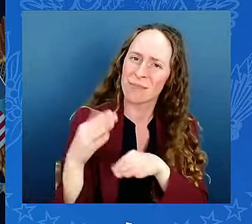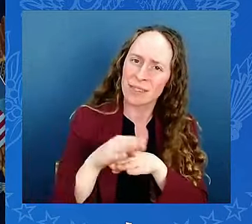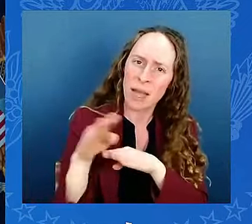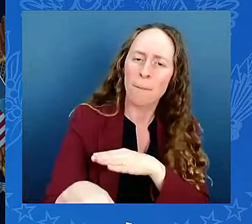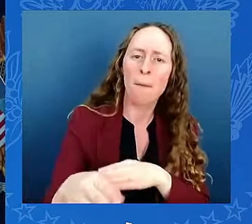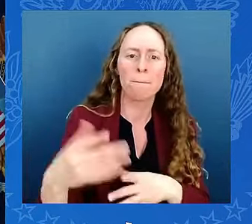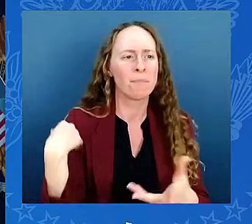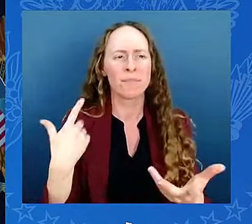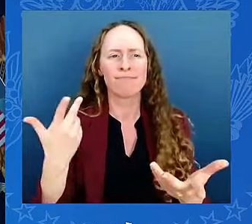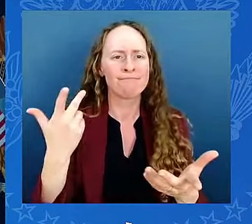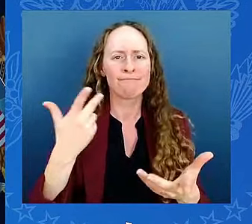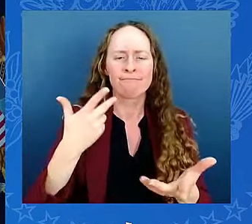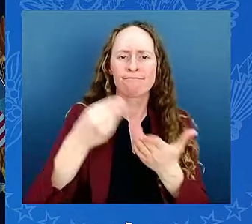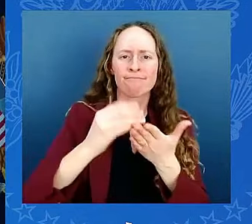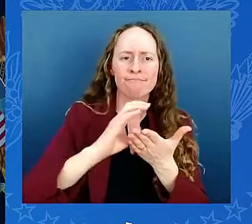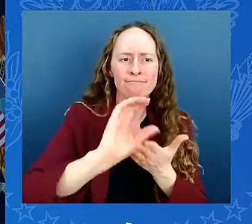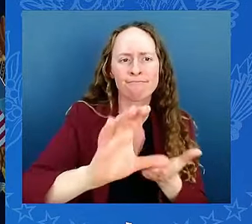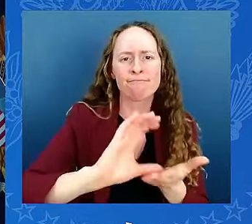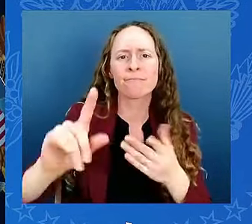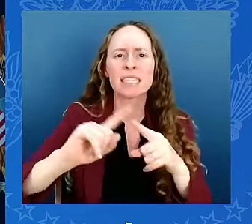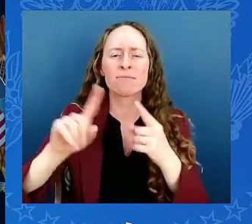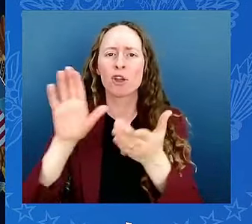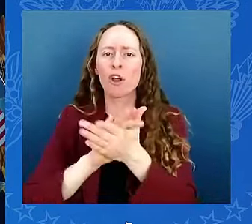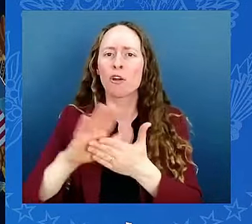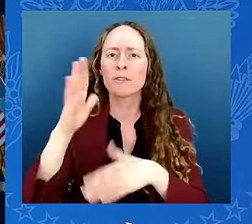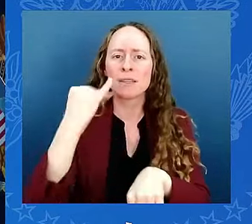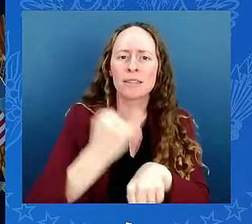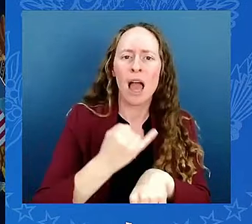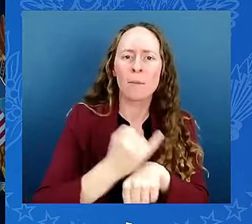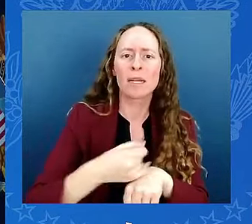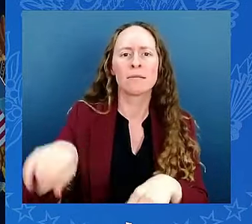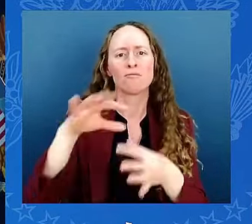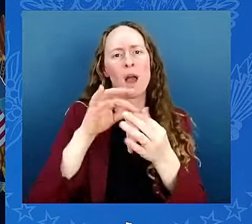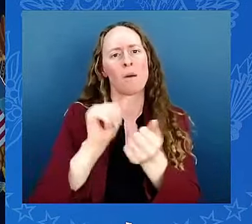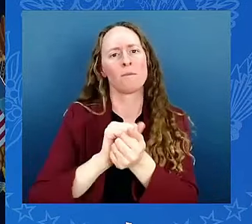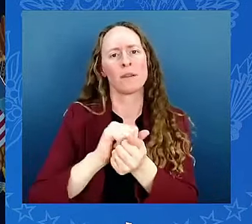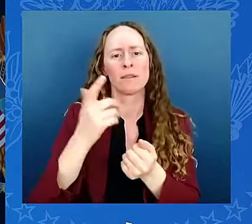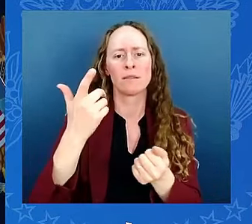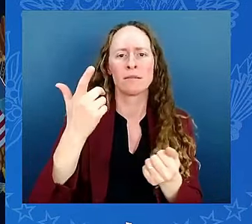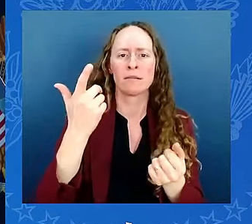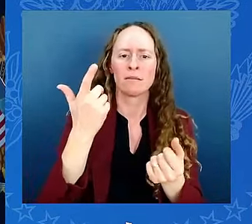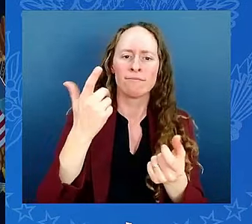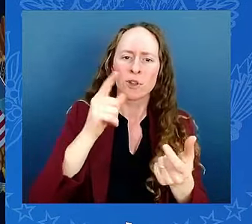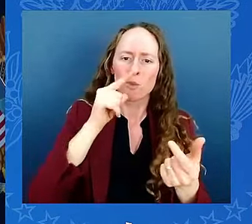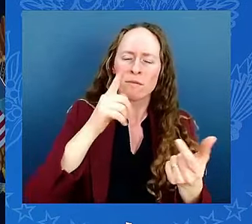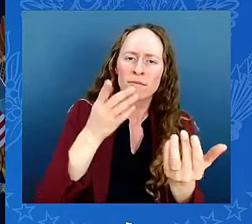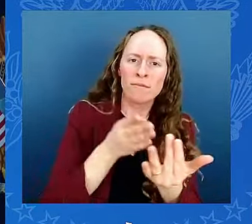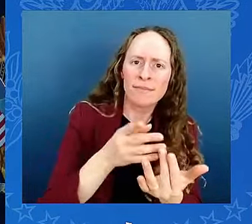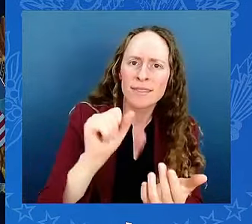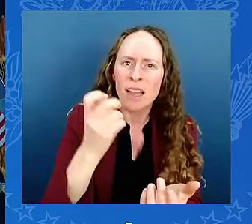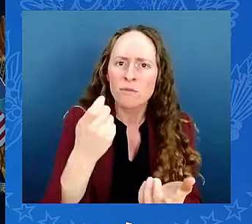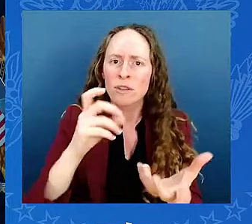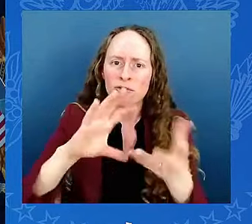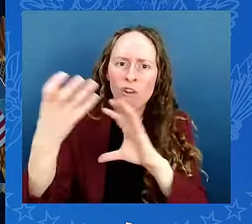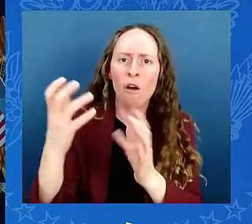And we've created reforms that fundamentally shift how the military investigates and prosecutes sexual assault and domestic